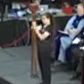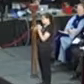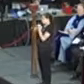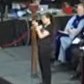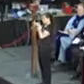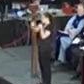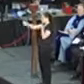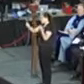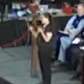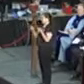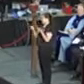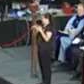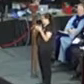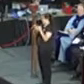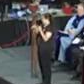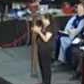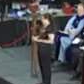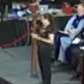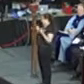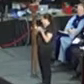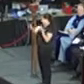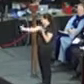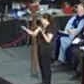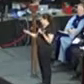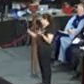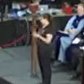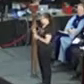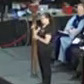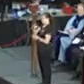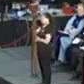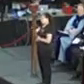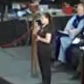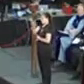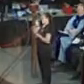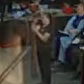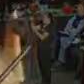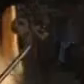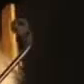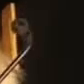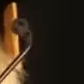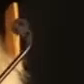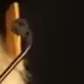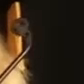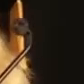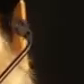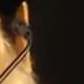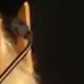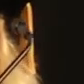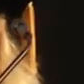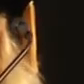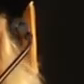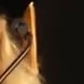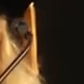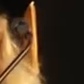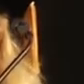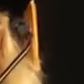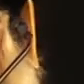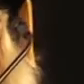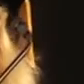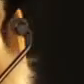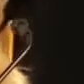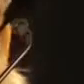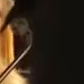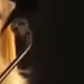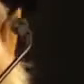move into a new life. Enjoy and use your education to its fullest, and you and everybody